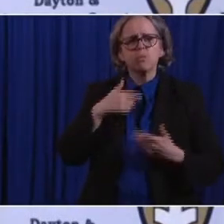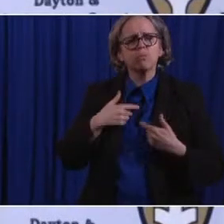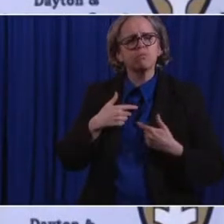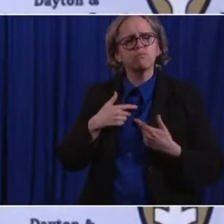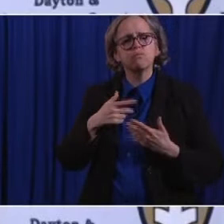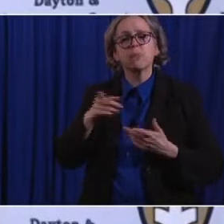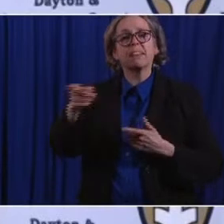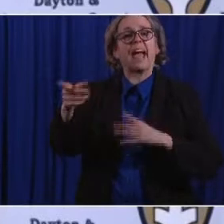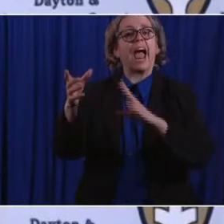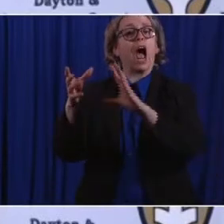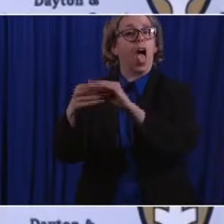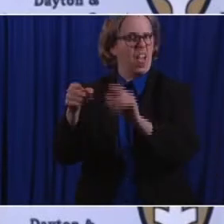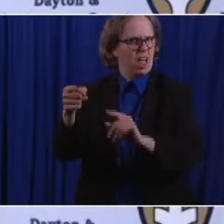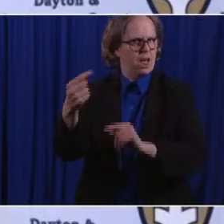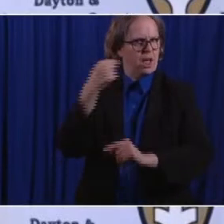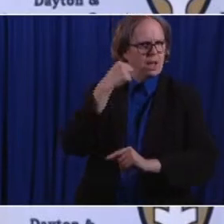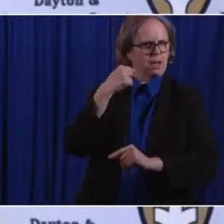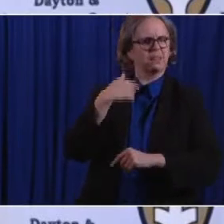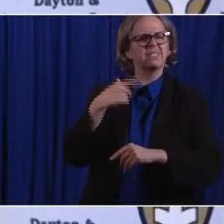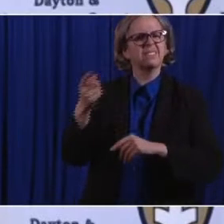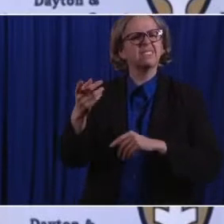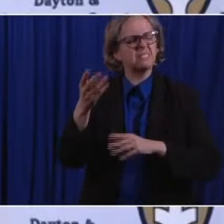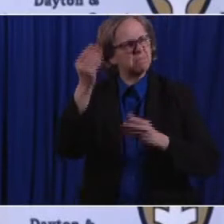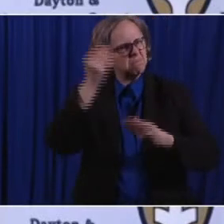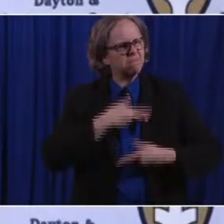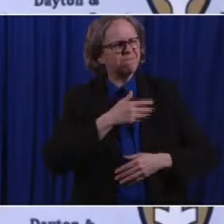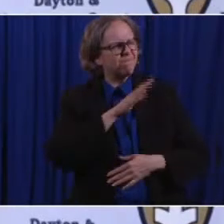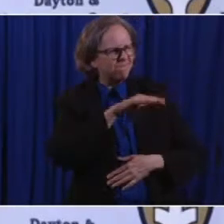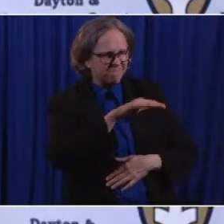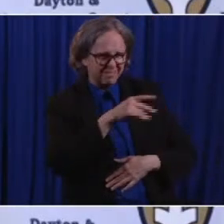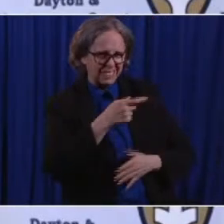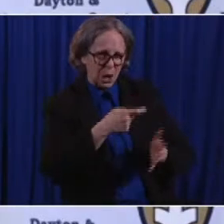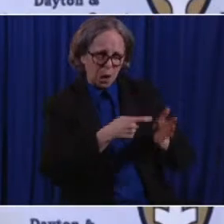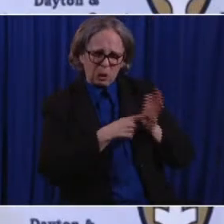who said, you require something, you'll have less people do it.